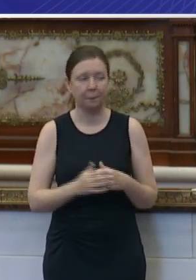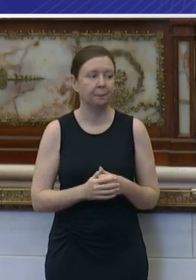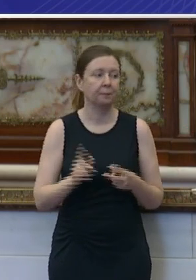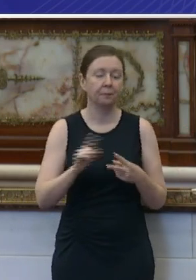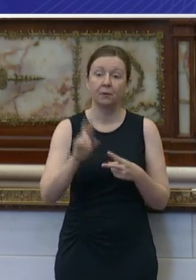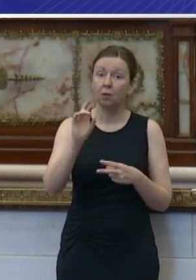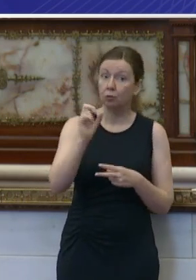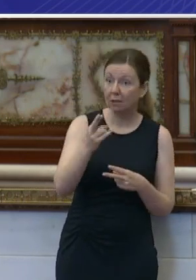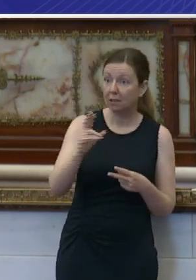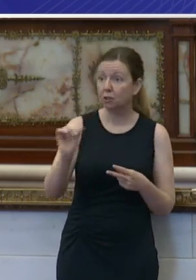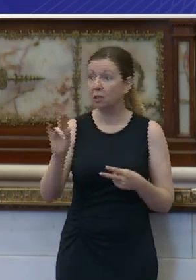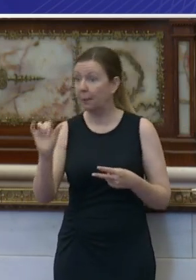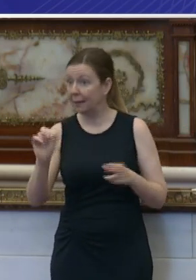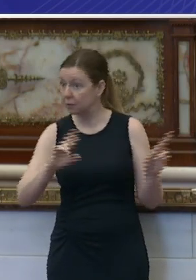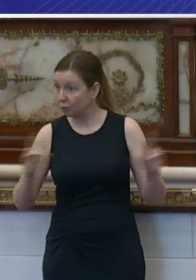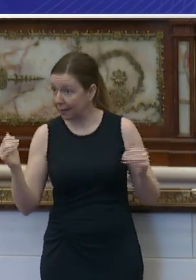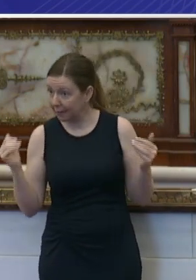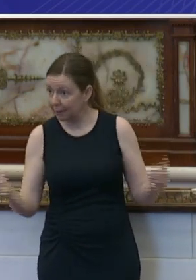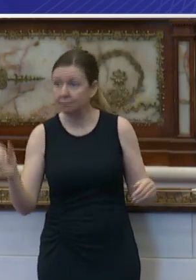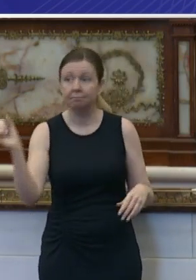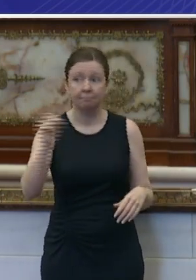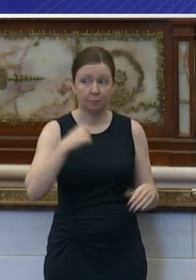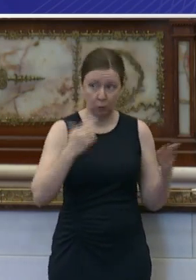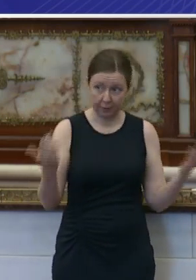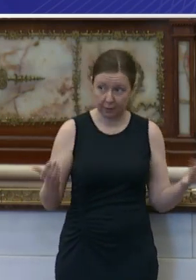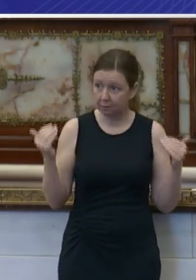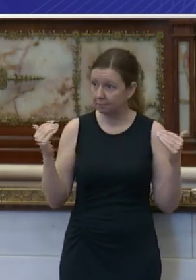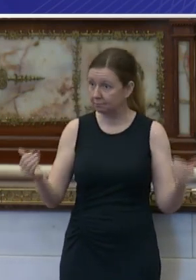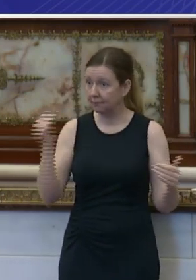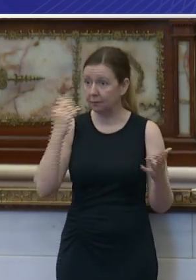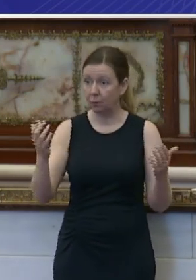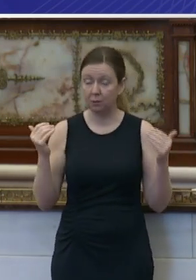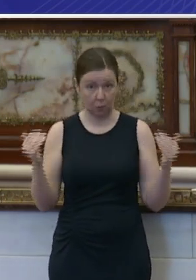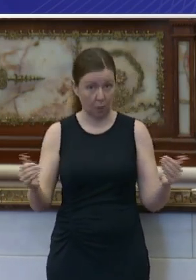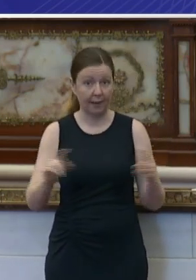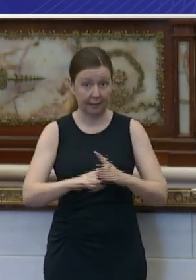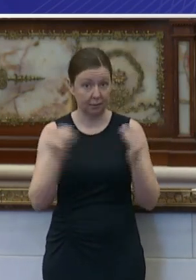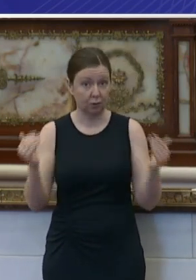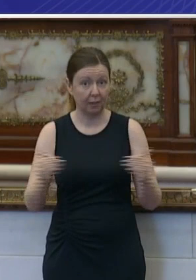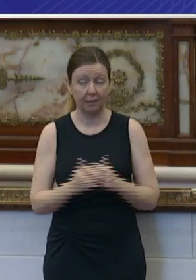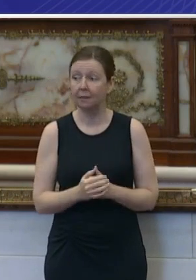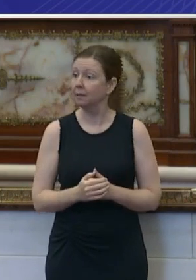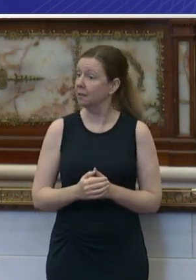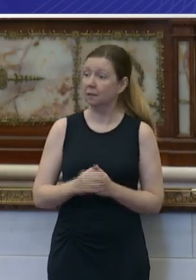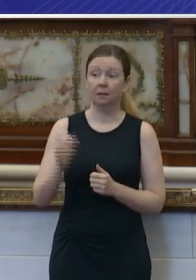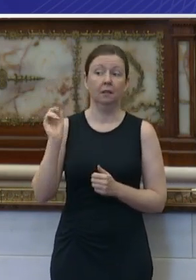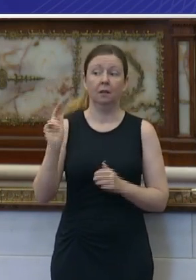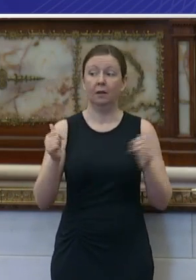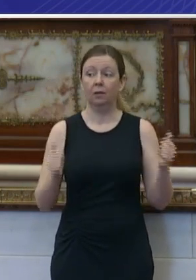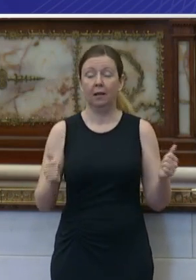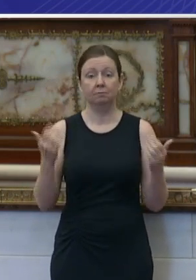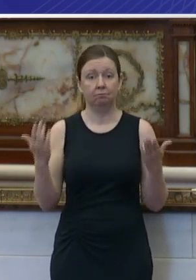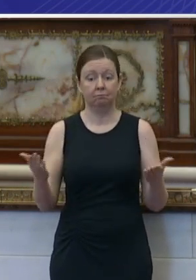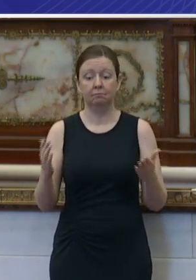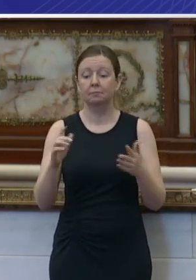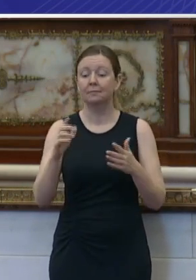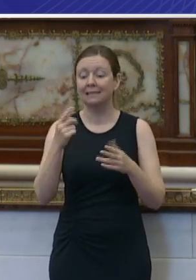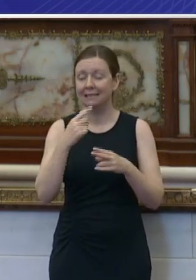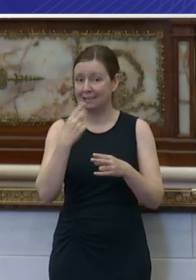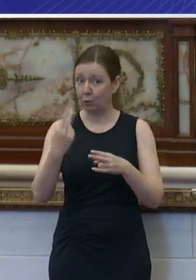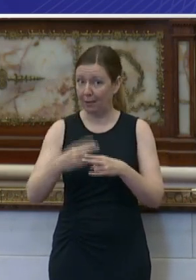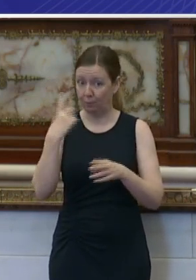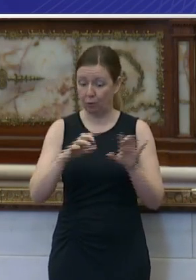Rich and Amanda, are you there? Yep, we're here. Okay, great. If you guys want to go ahead and get started, Okay, please state great. your name for the record and begin your